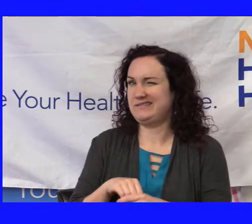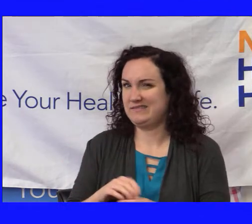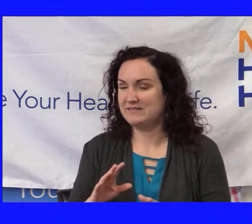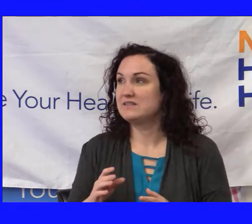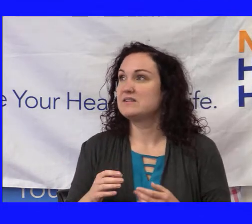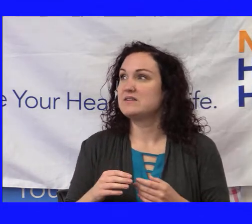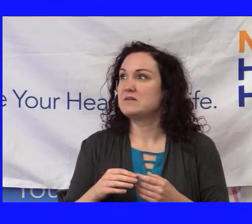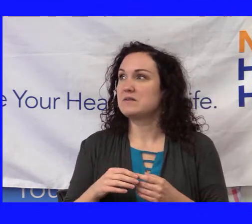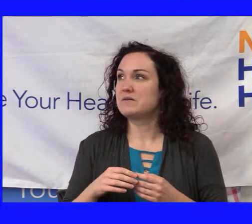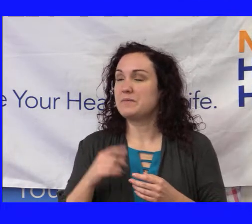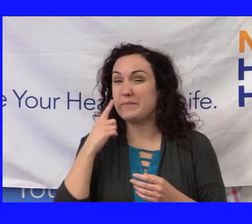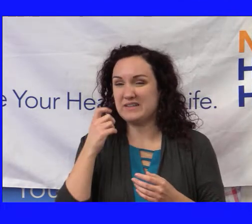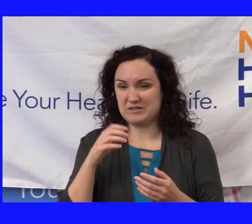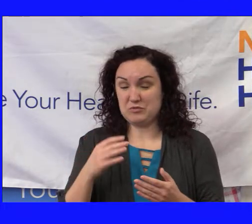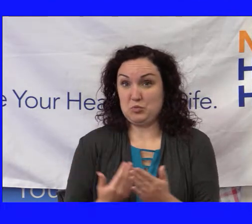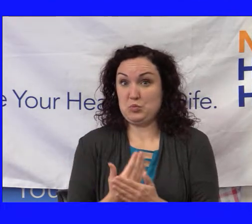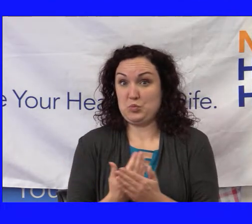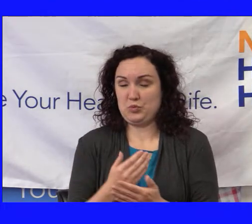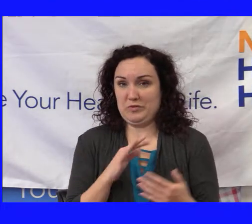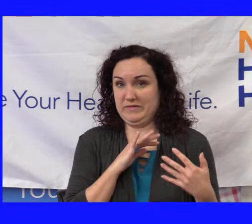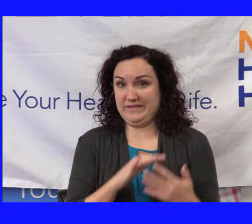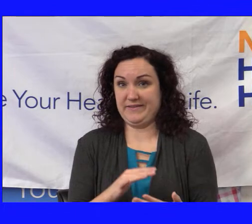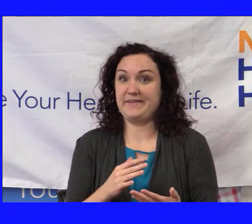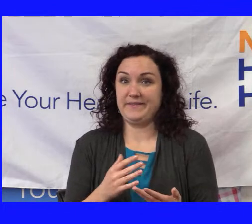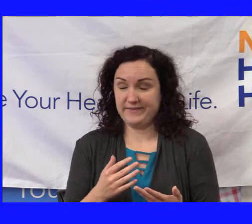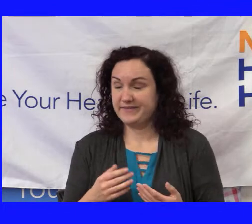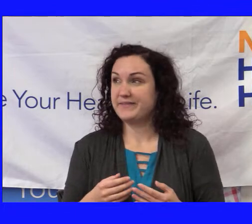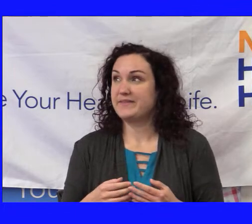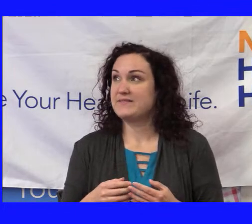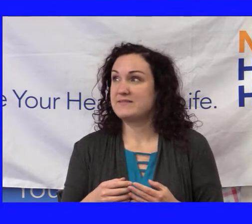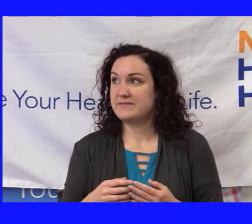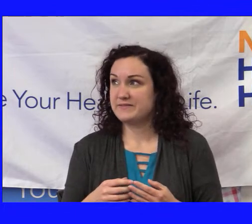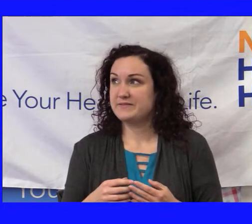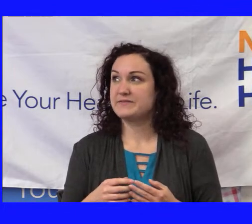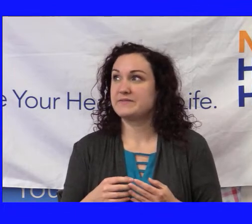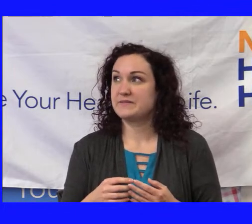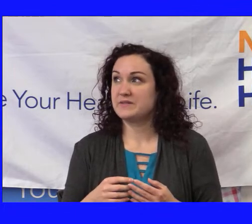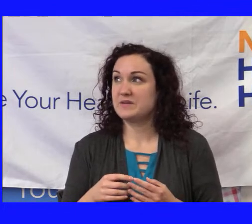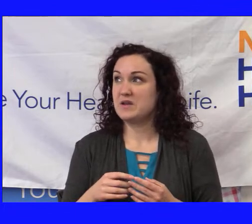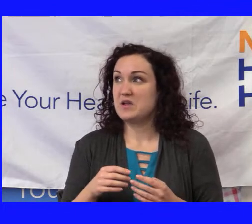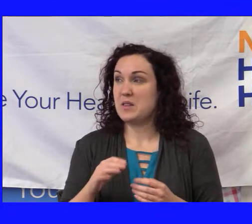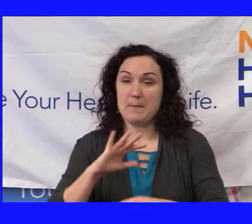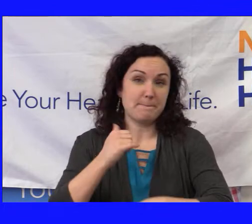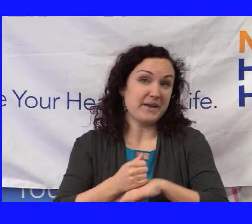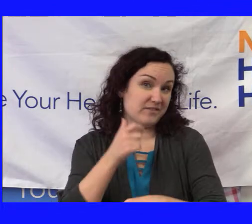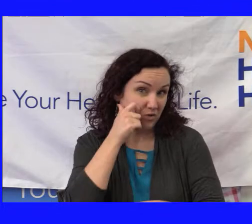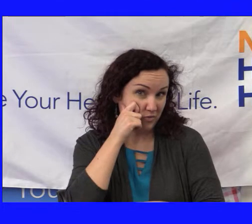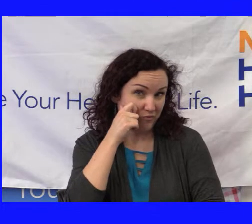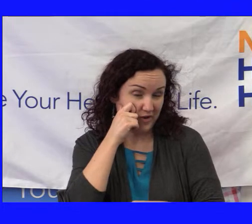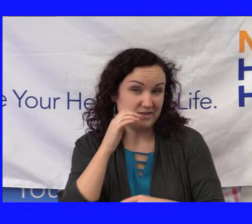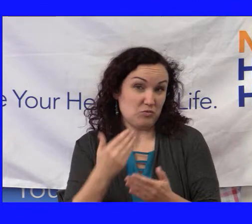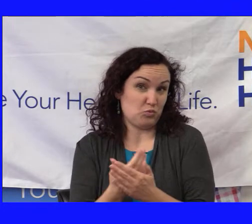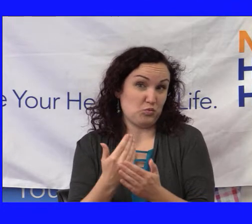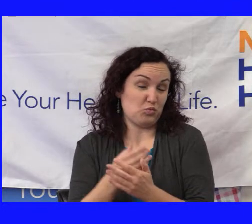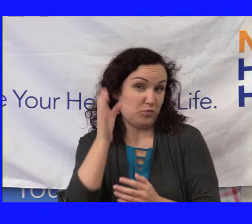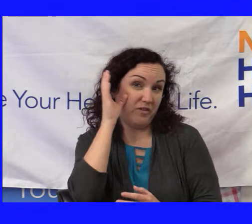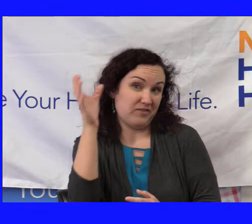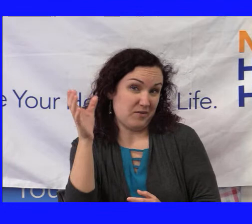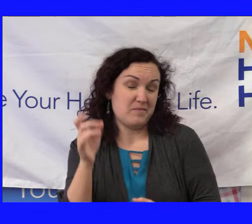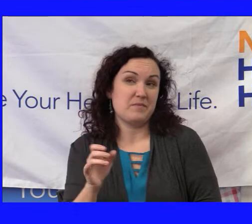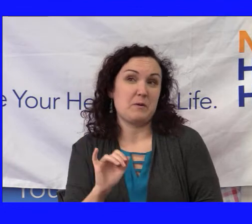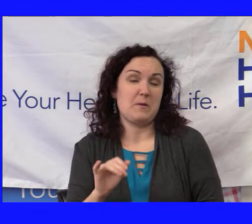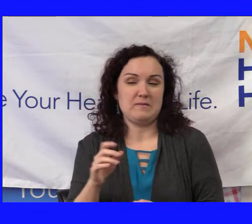hallmark study this was, led by Levy et al. Around the use of race as a important objective proxy in this biomedical